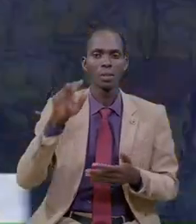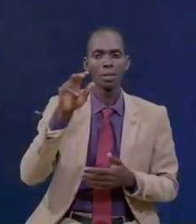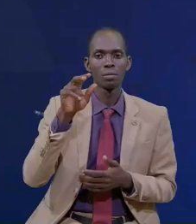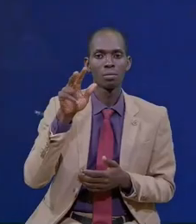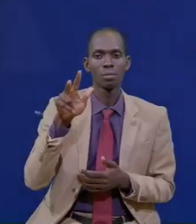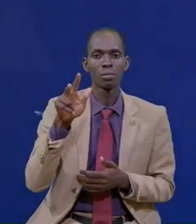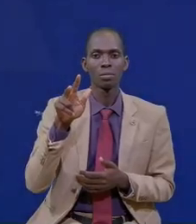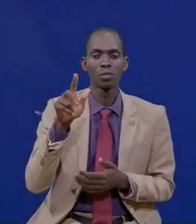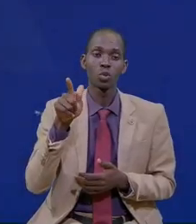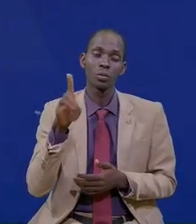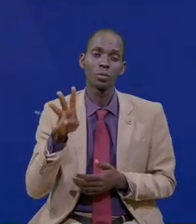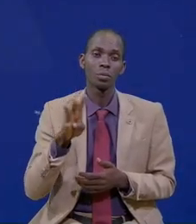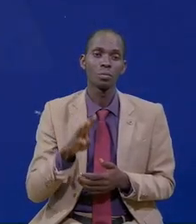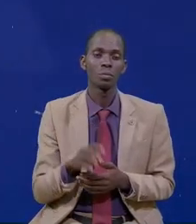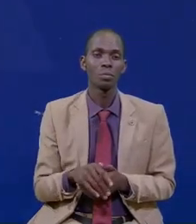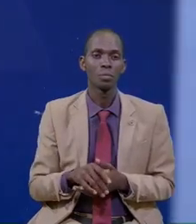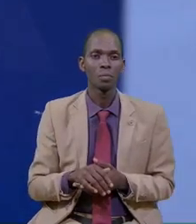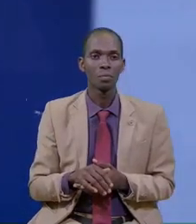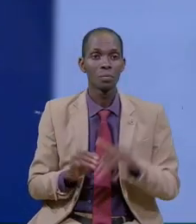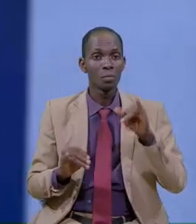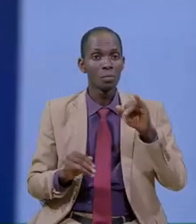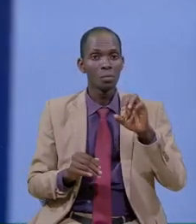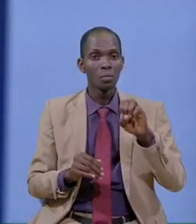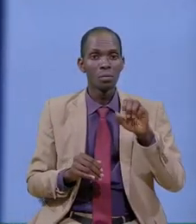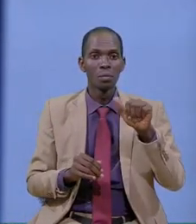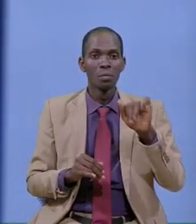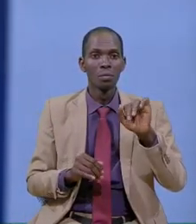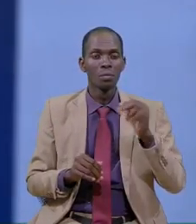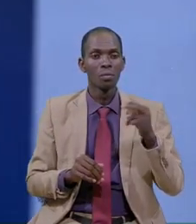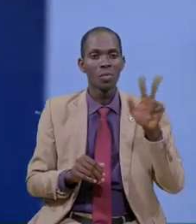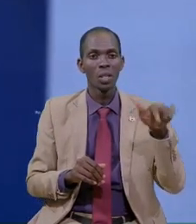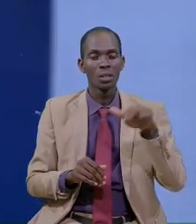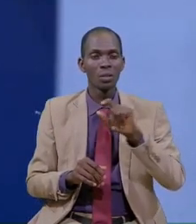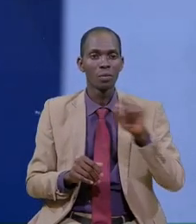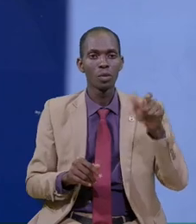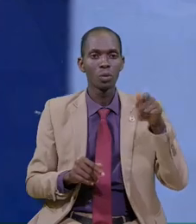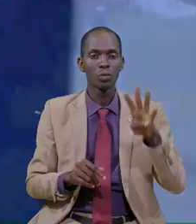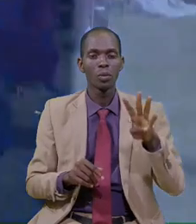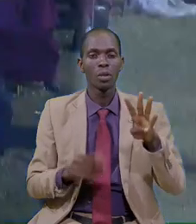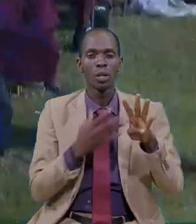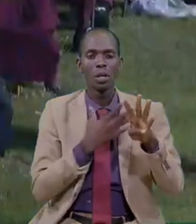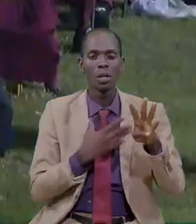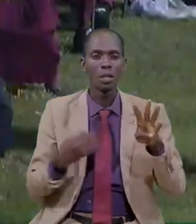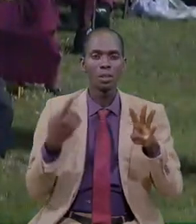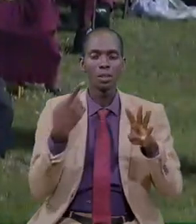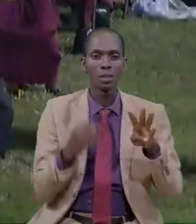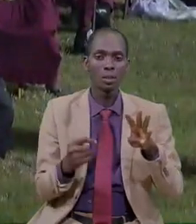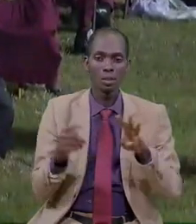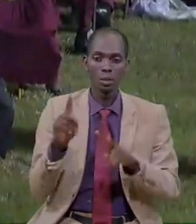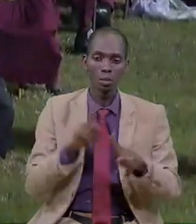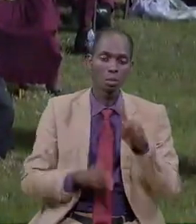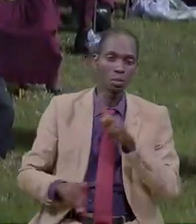33. Esaïe 33. Reading from verse 24. Verset 24. And the inhabitant shall